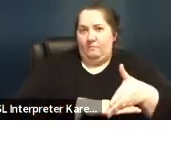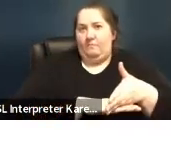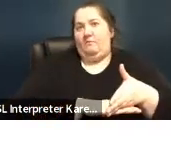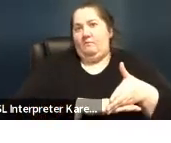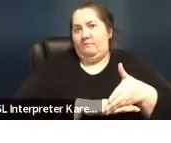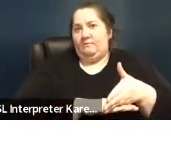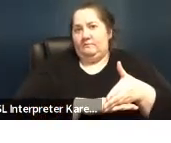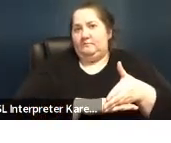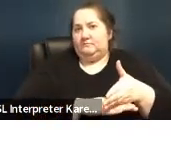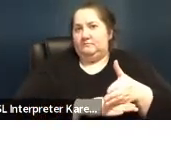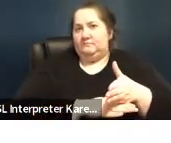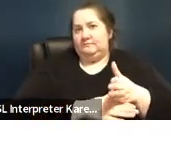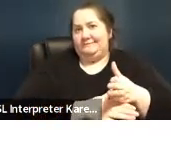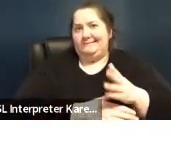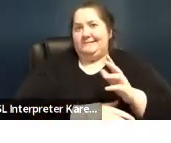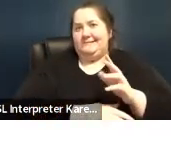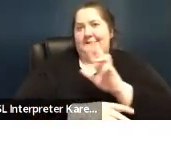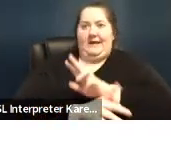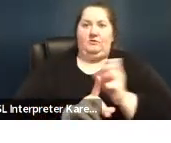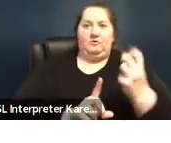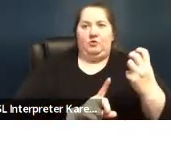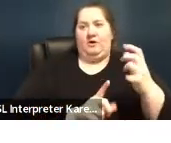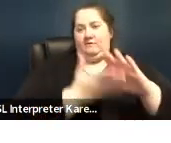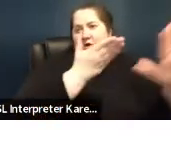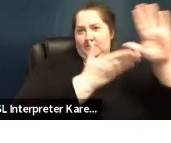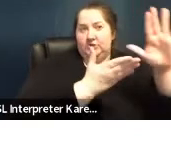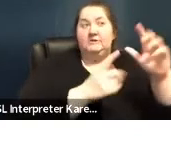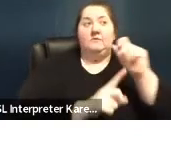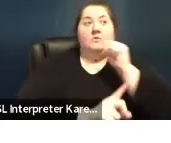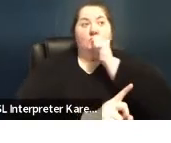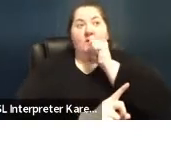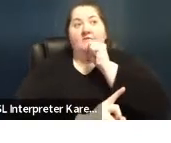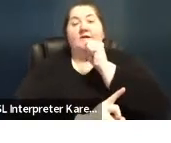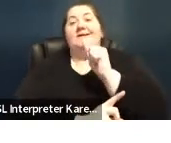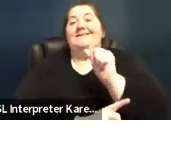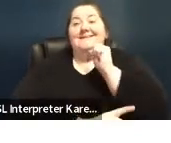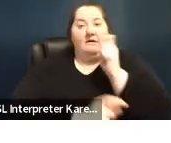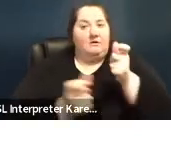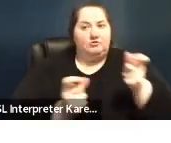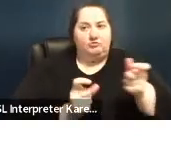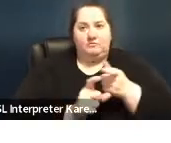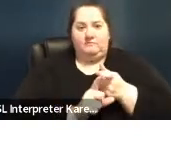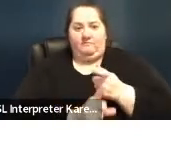institutions, if they're private, not controlled by religious entities,